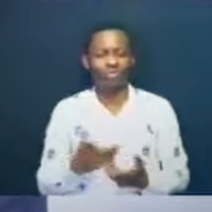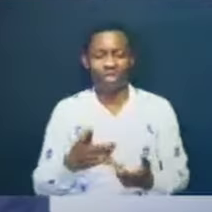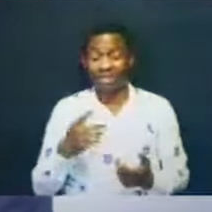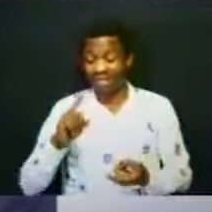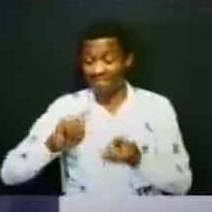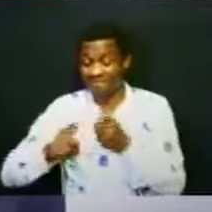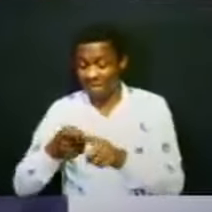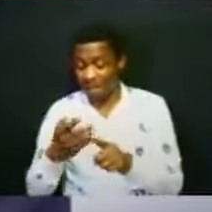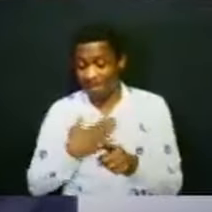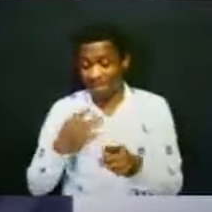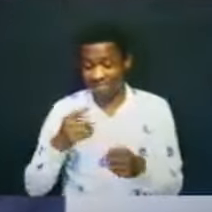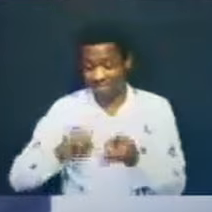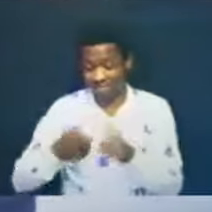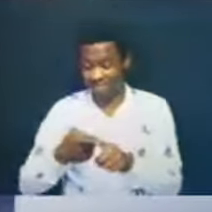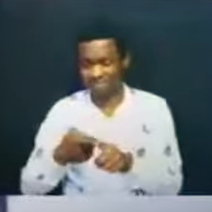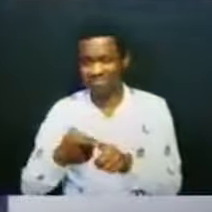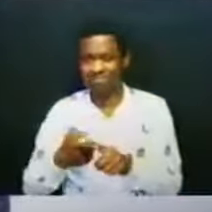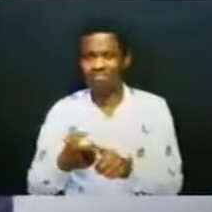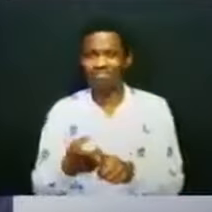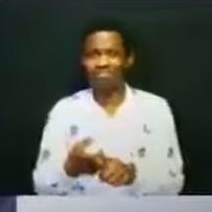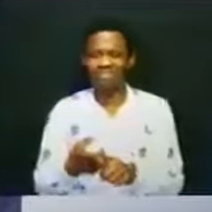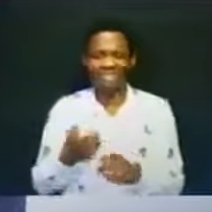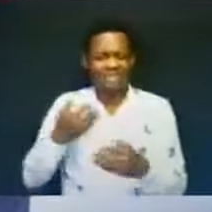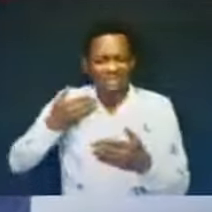mine almost slipped into